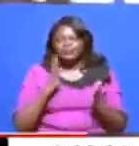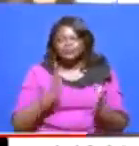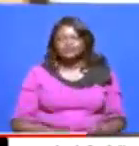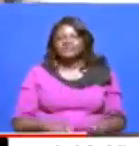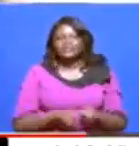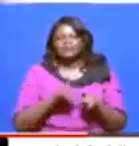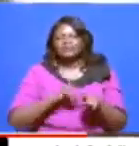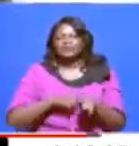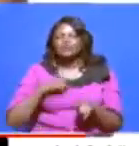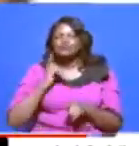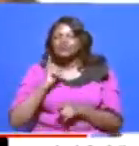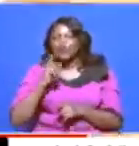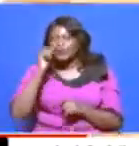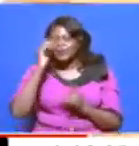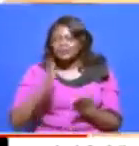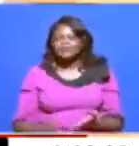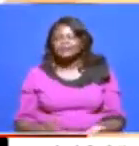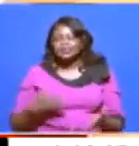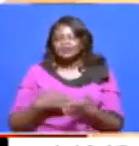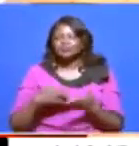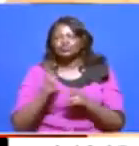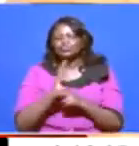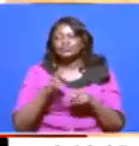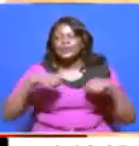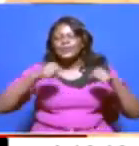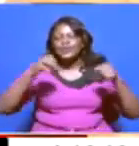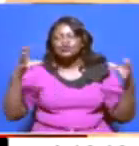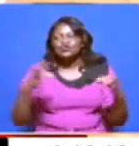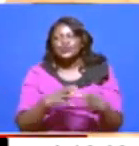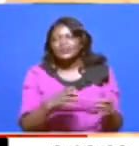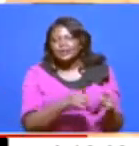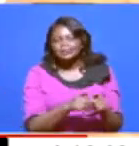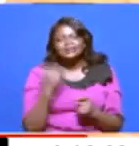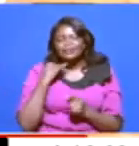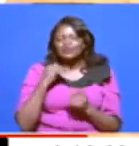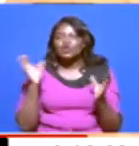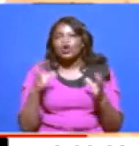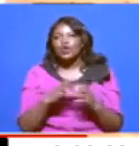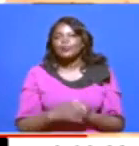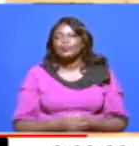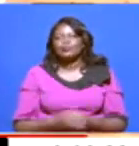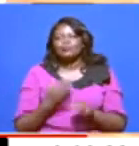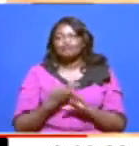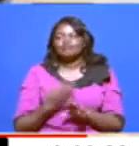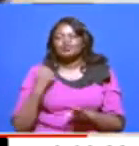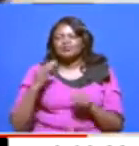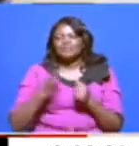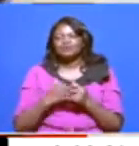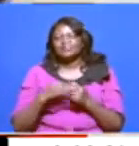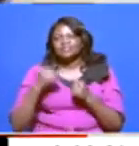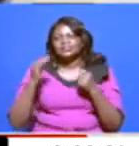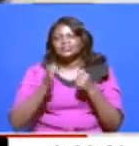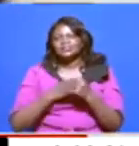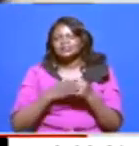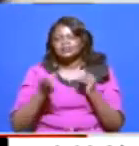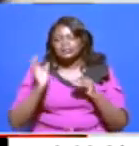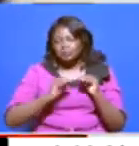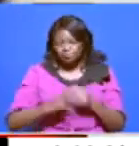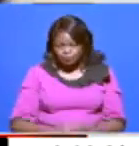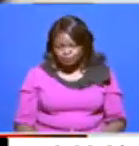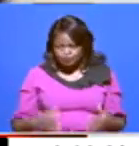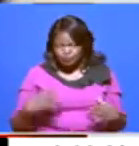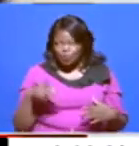warned politicians against using boda boda groups as criminal gangs ahead of the August 9 polls. Those that are